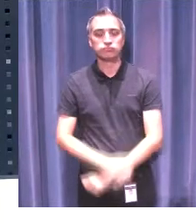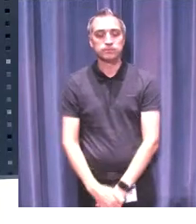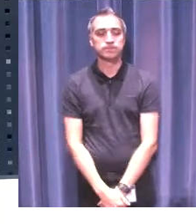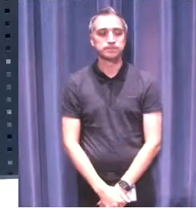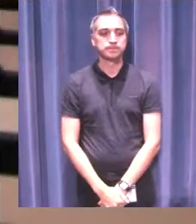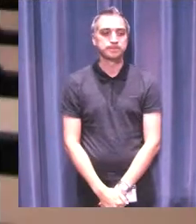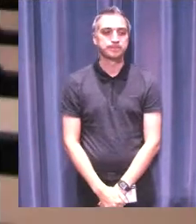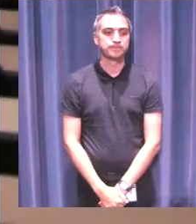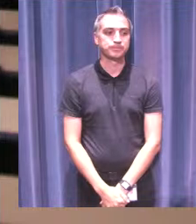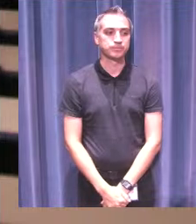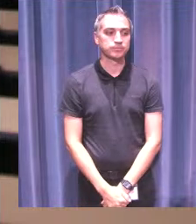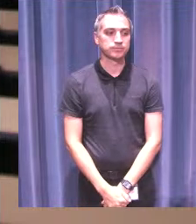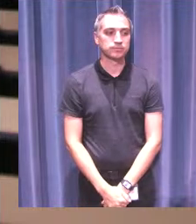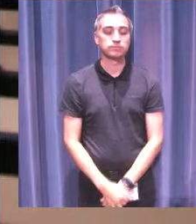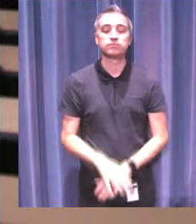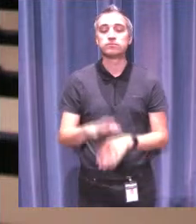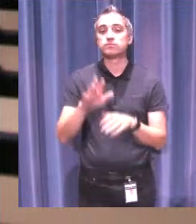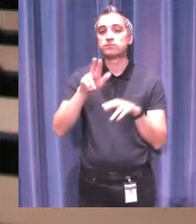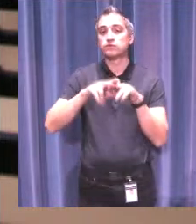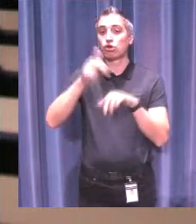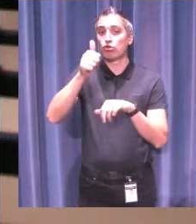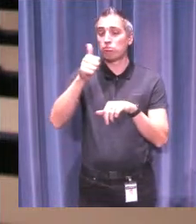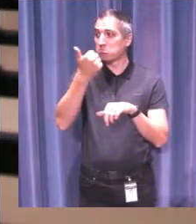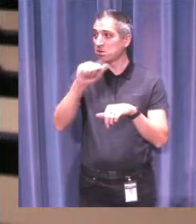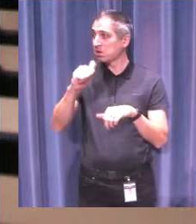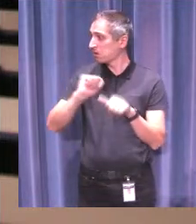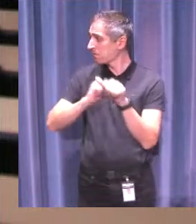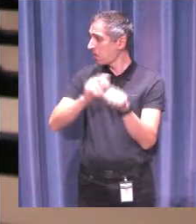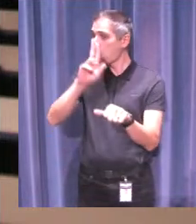Are there any follow-ups for that question?